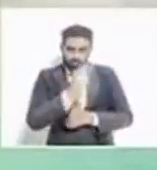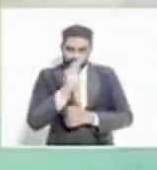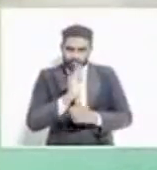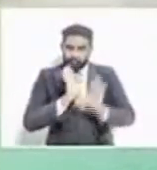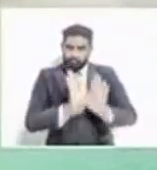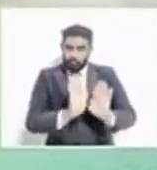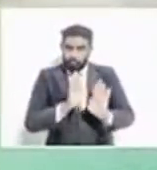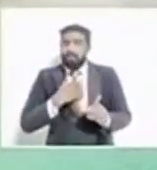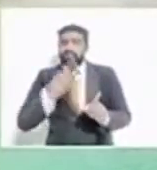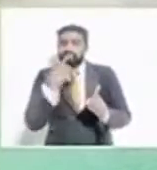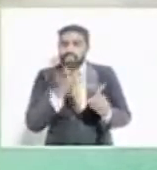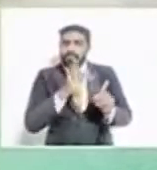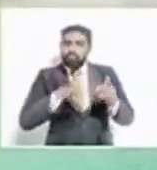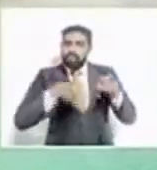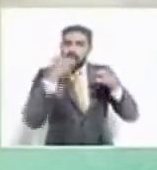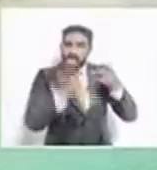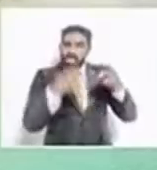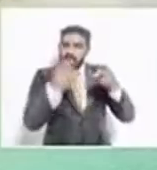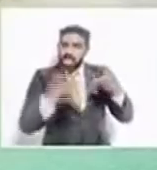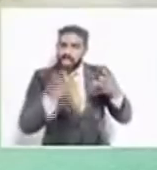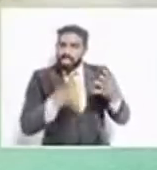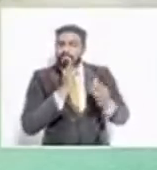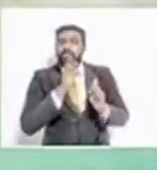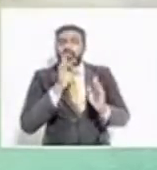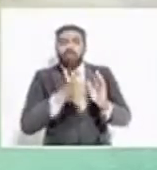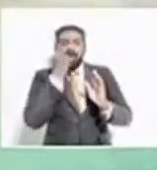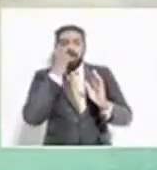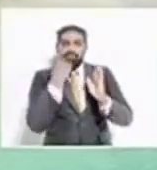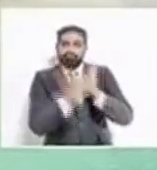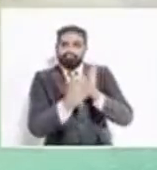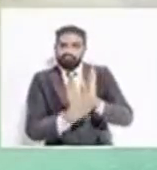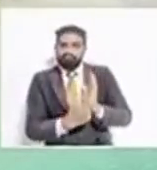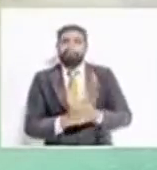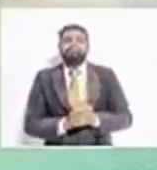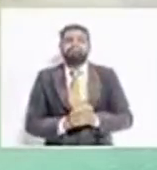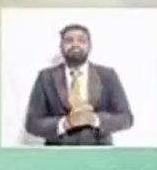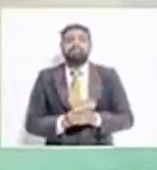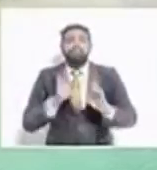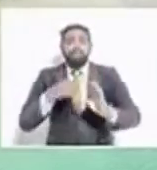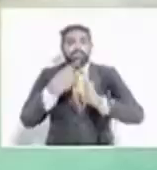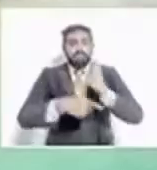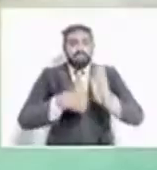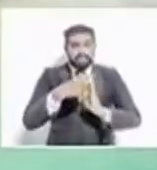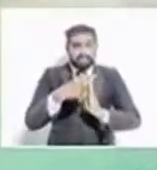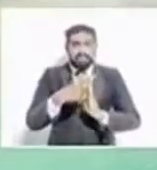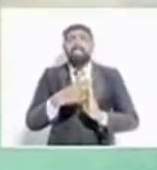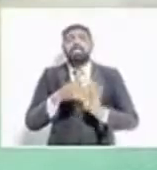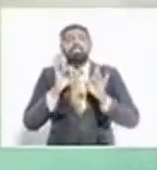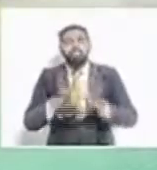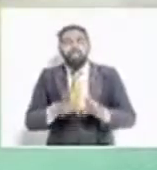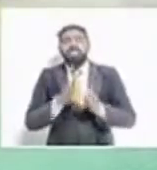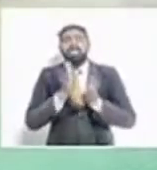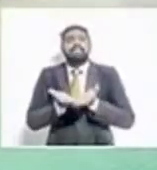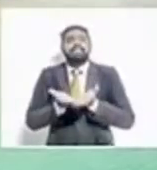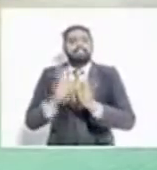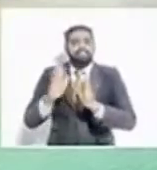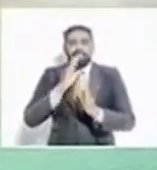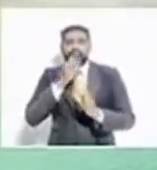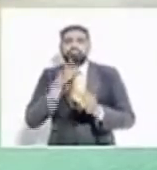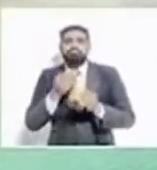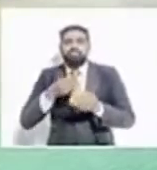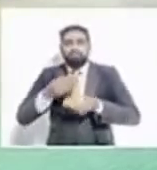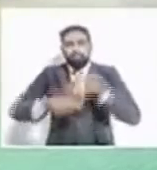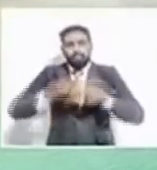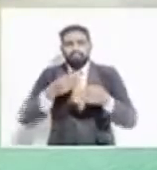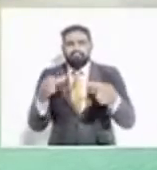backdrop. The agreement will be entered into between Sri Lanka and the Thermal Power Corporation Limited or NTPC of